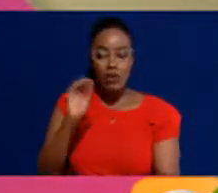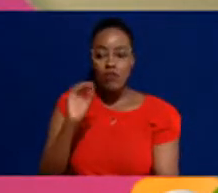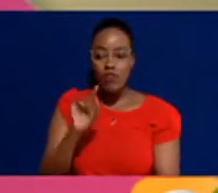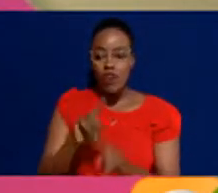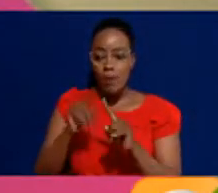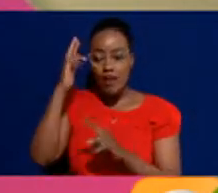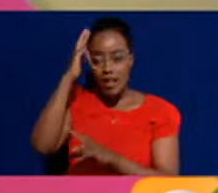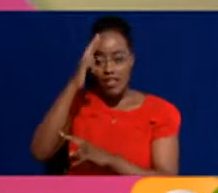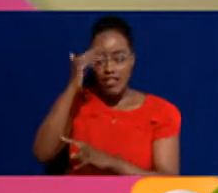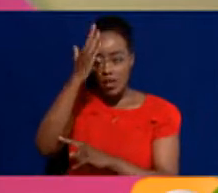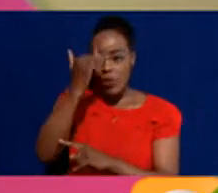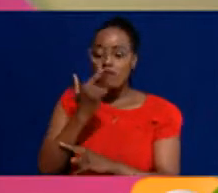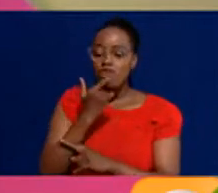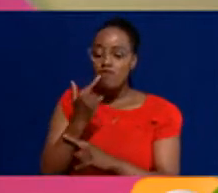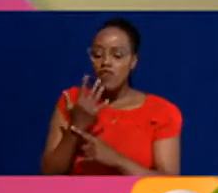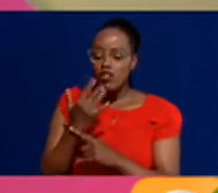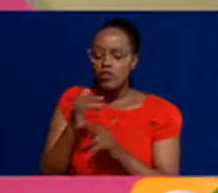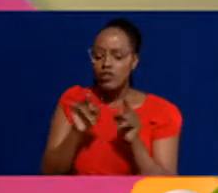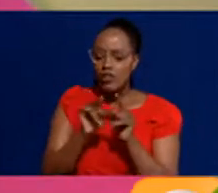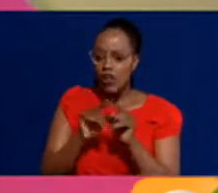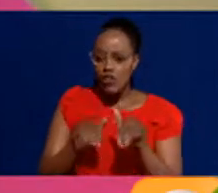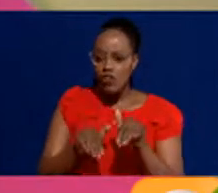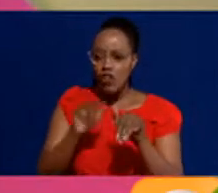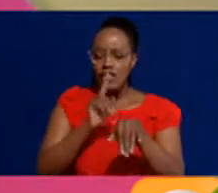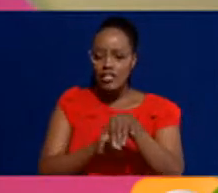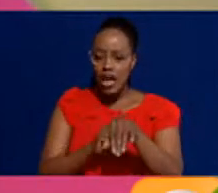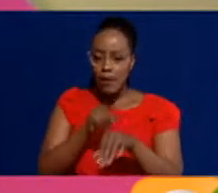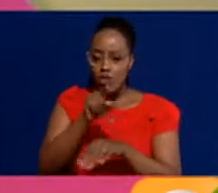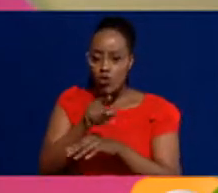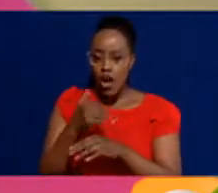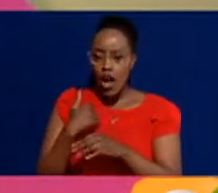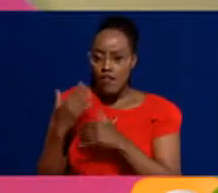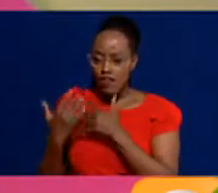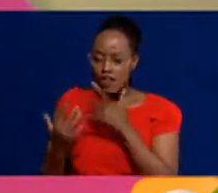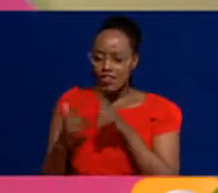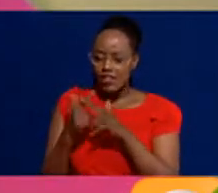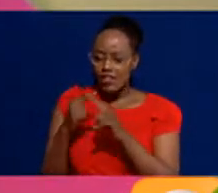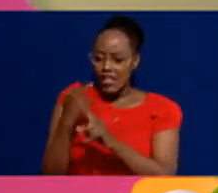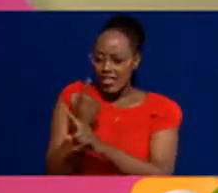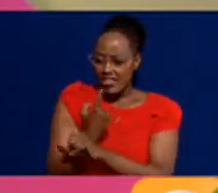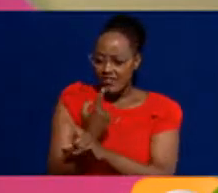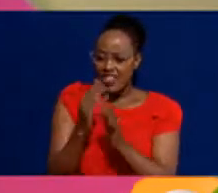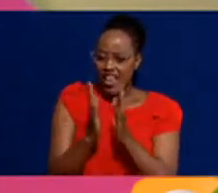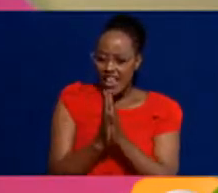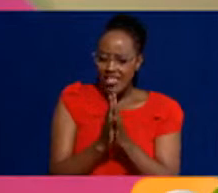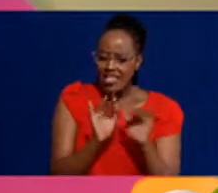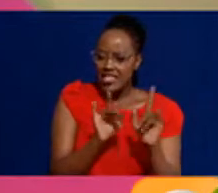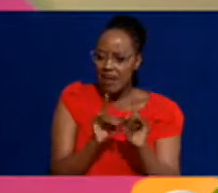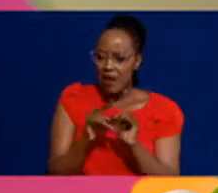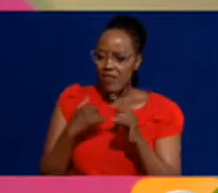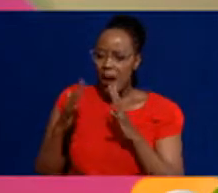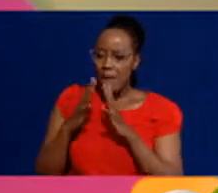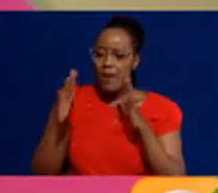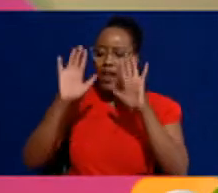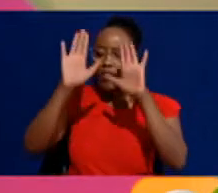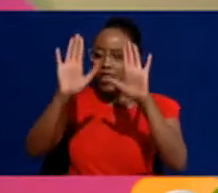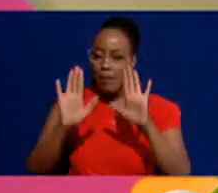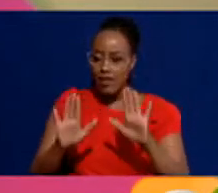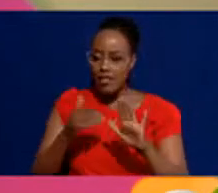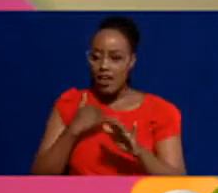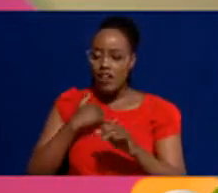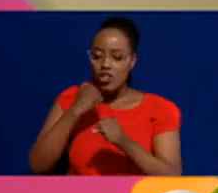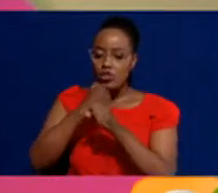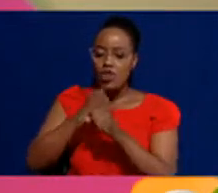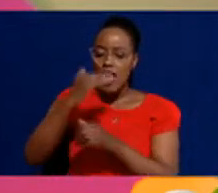the reason why we say you time it according to your cycle is that during your cycle, the breast feels a little bit different, it gets a little bit bigger. So the importance of doing these